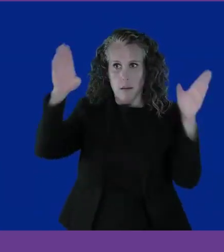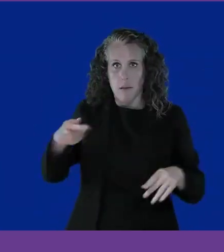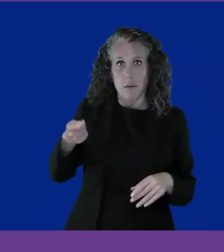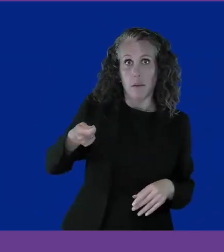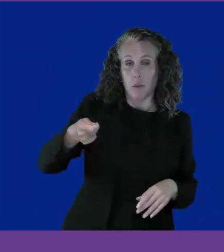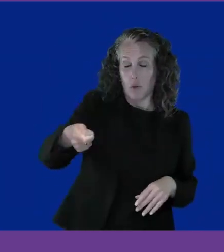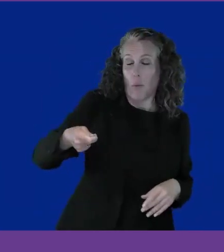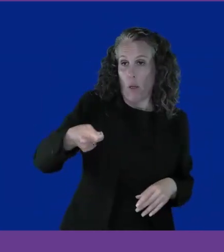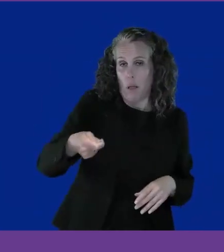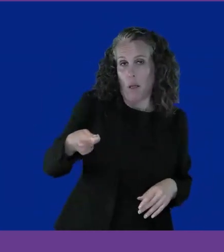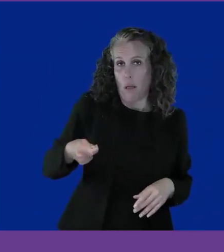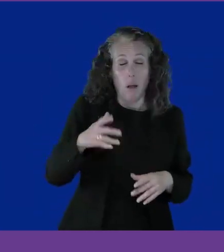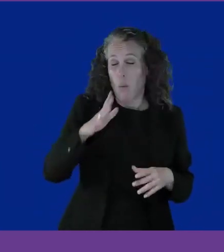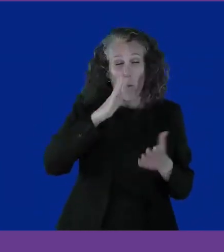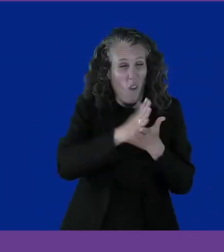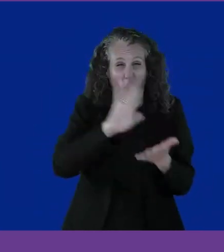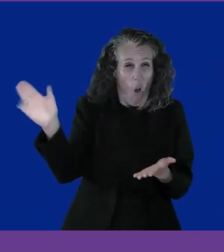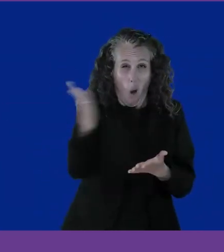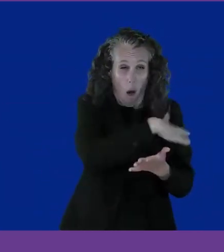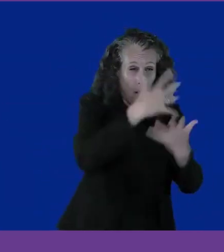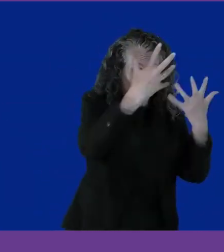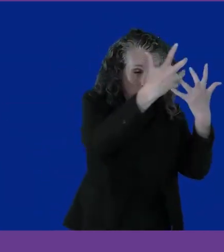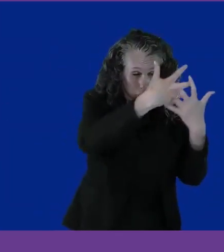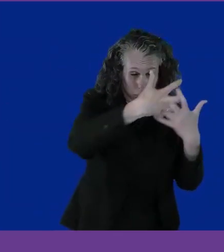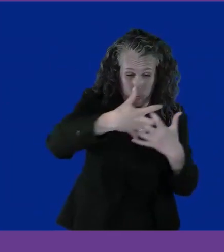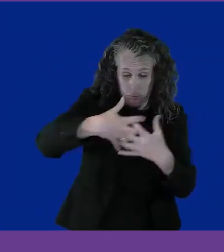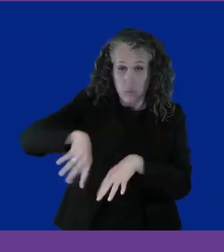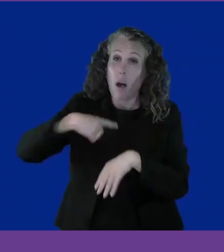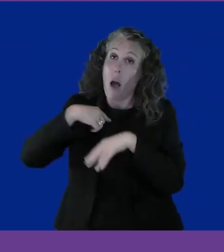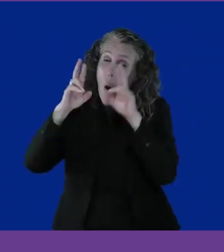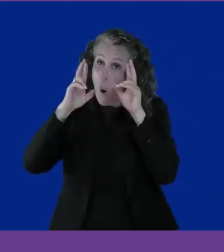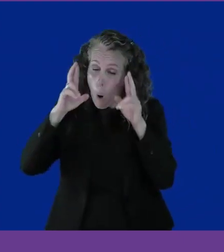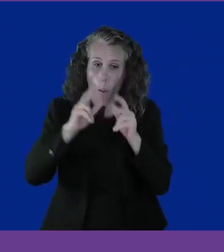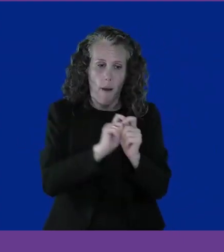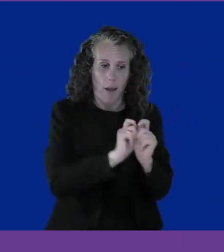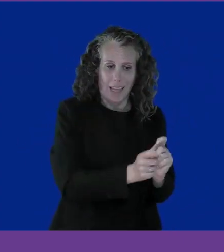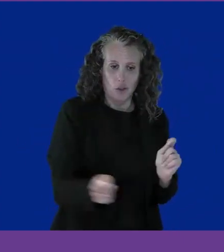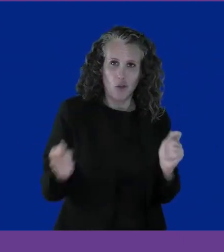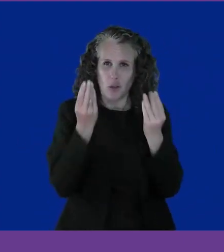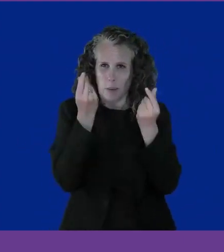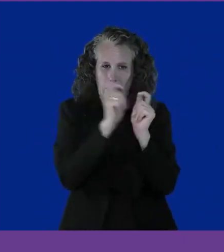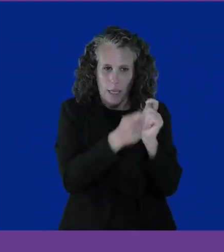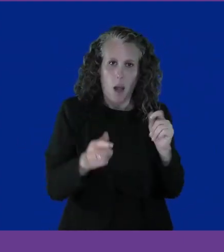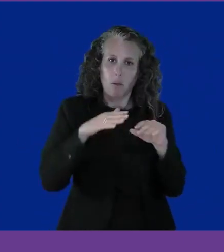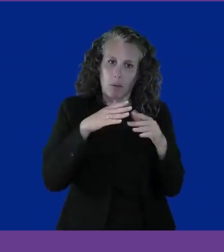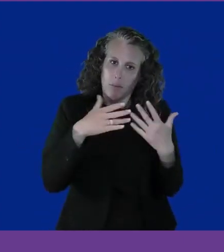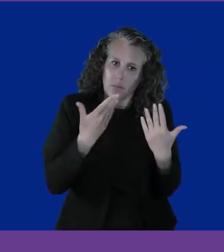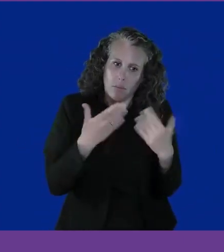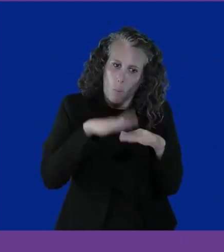to all these read in conjunction will help hopefully making cash more accessible, because that is very much